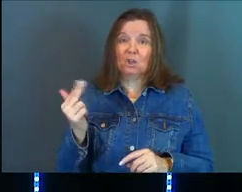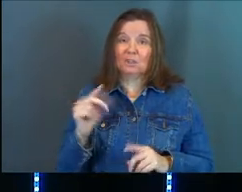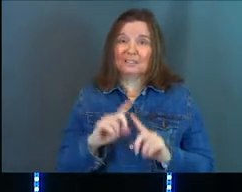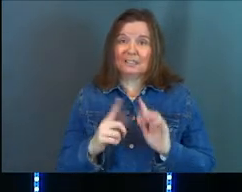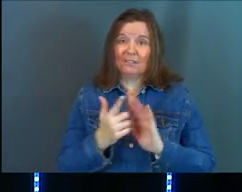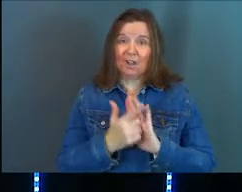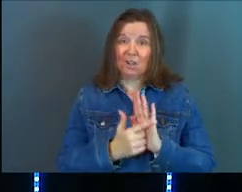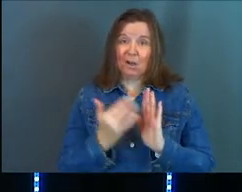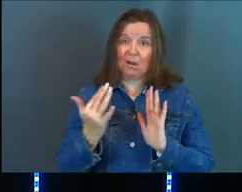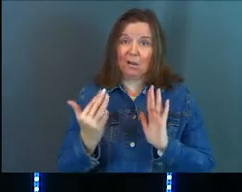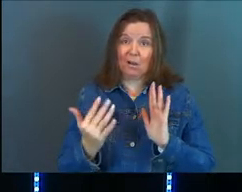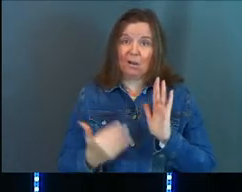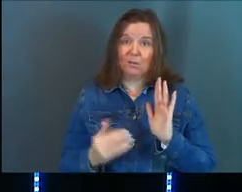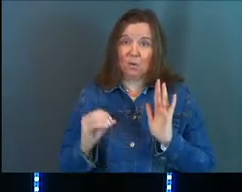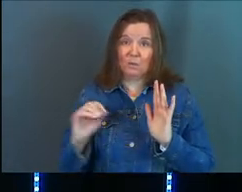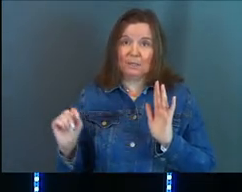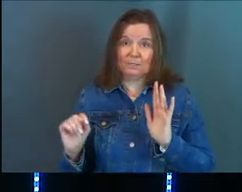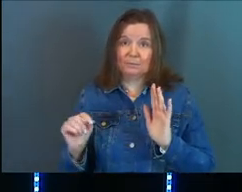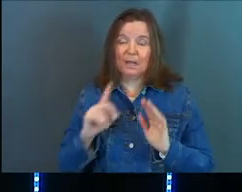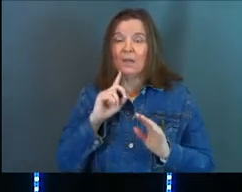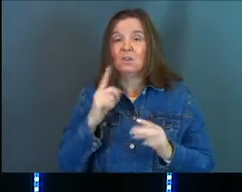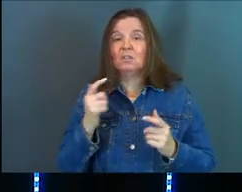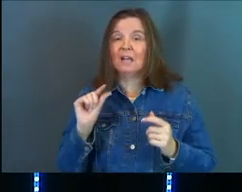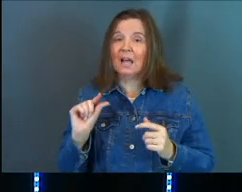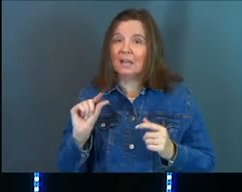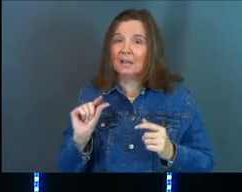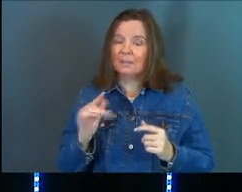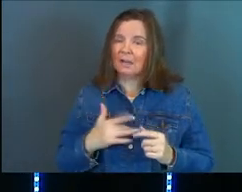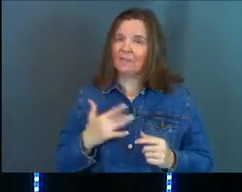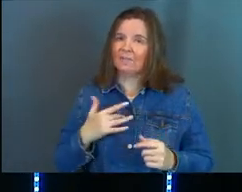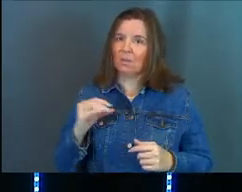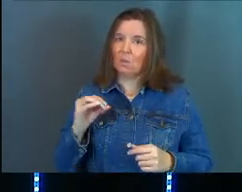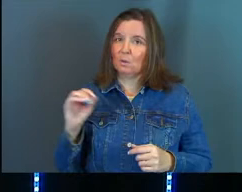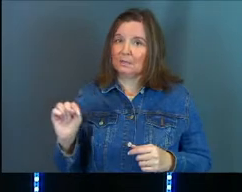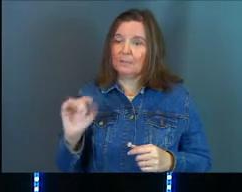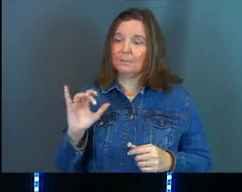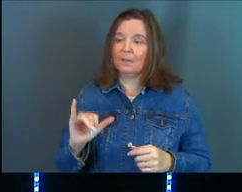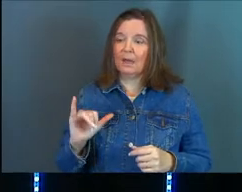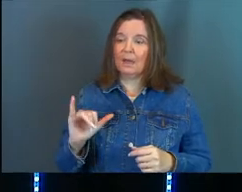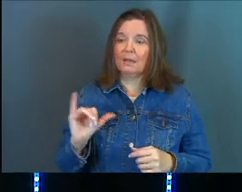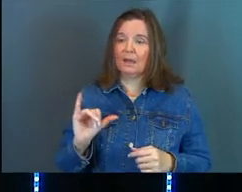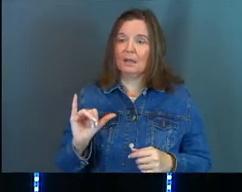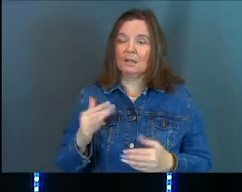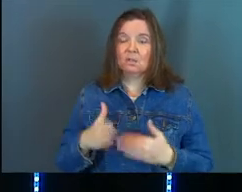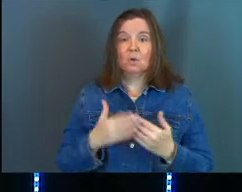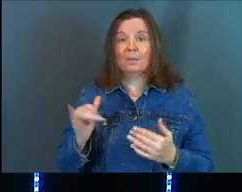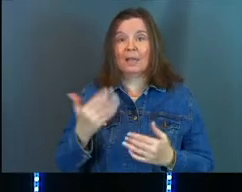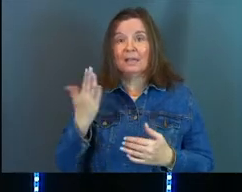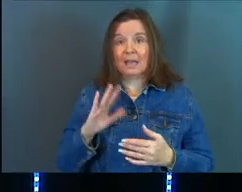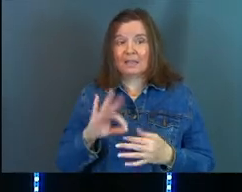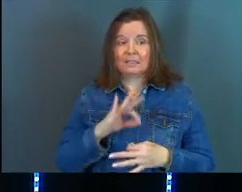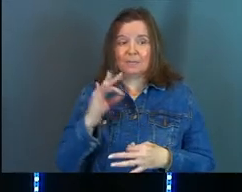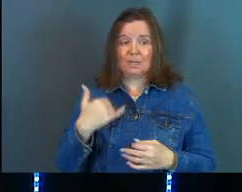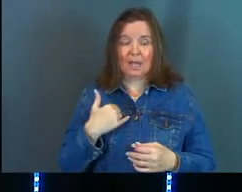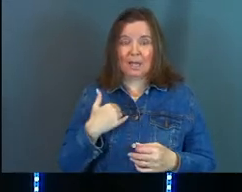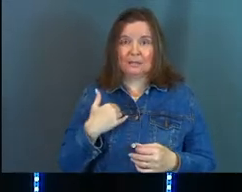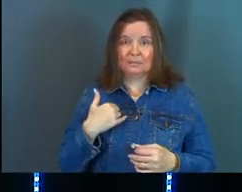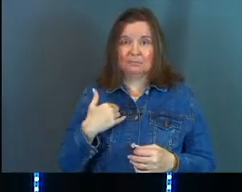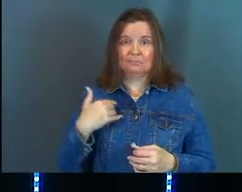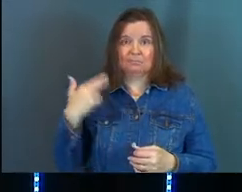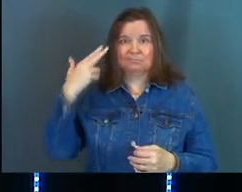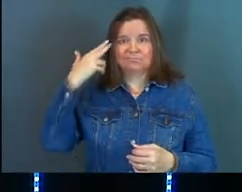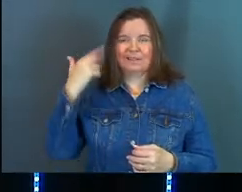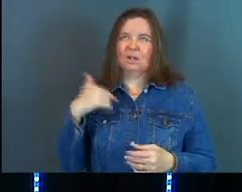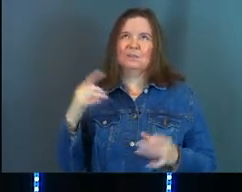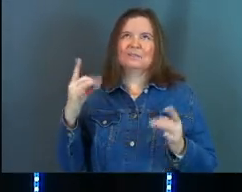613 laws in the Old Testament. And there's a bit of a feeling in the Old Testament that like, it's almost like God spiritually got a gun pointed to our head.